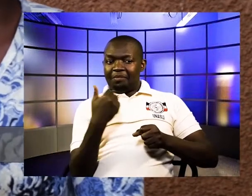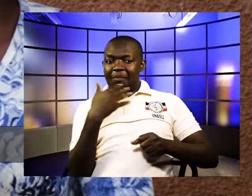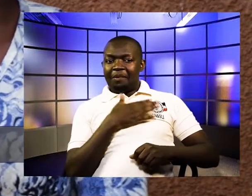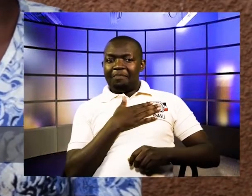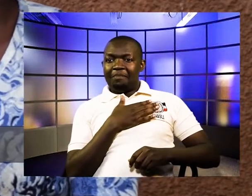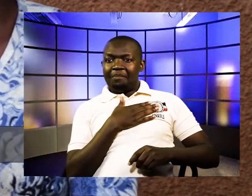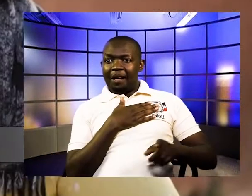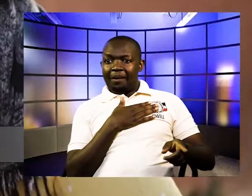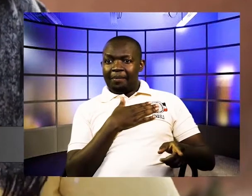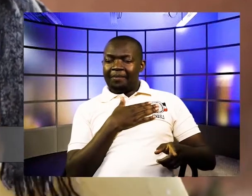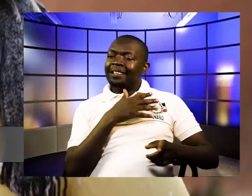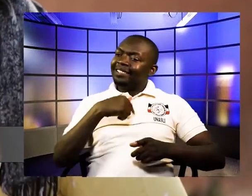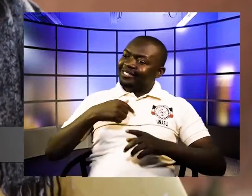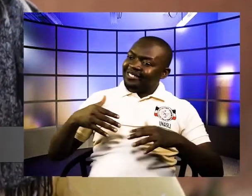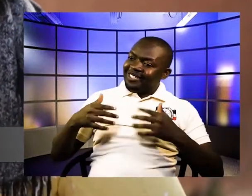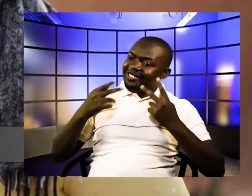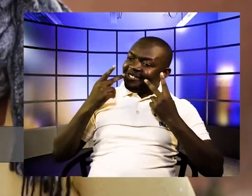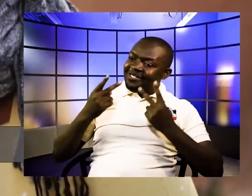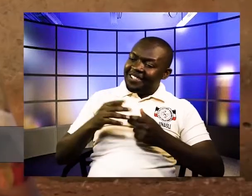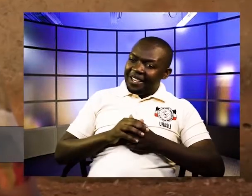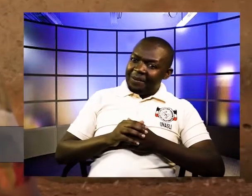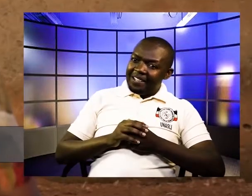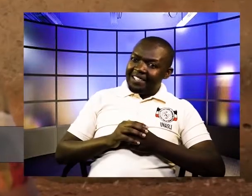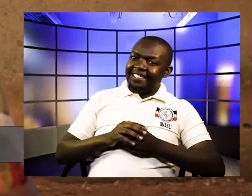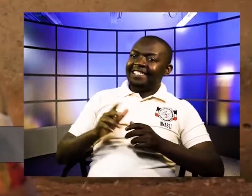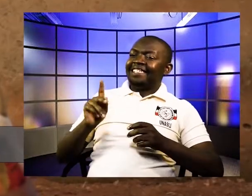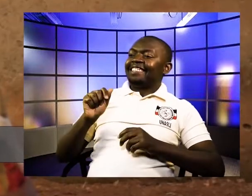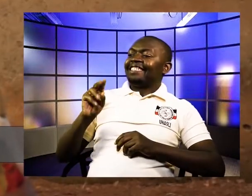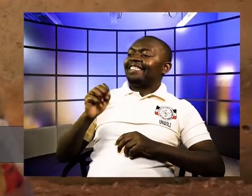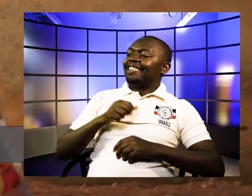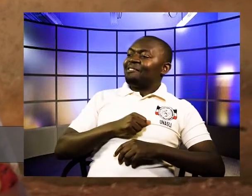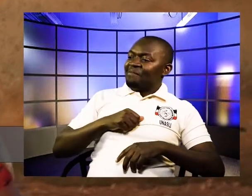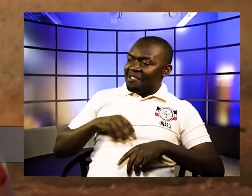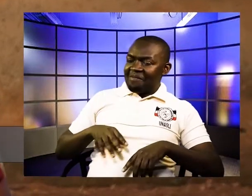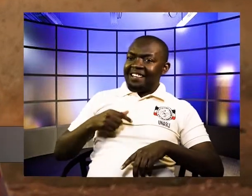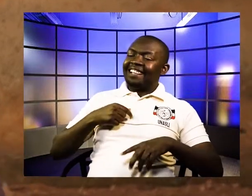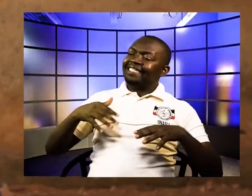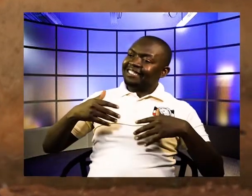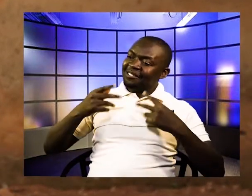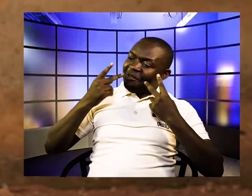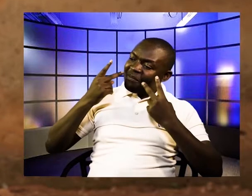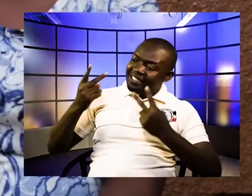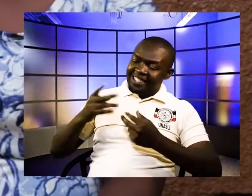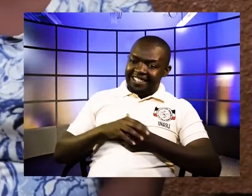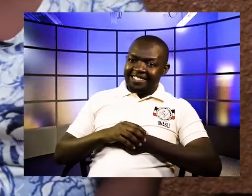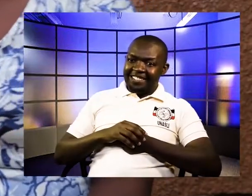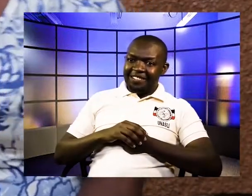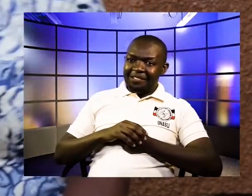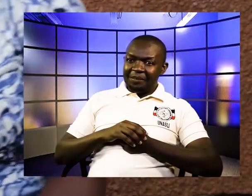Yaze kundabirira eto sani sokura ba kale mama nange sani sokubasanga